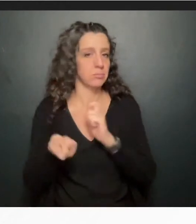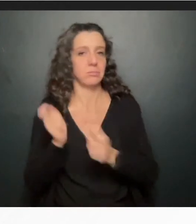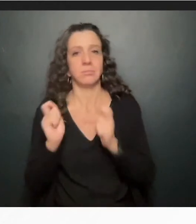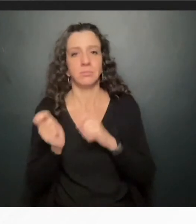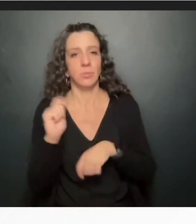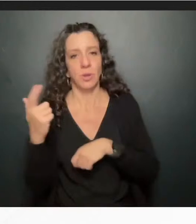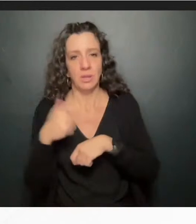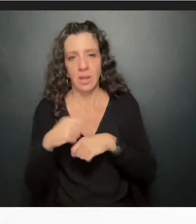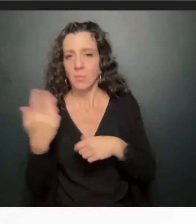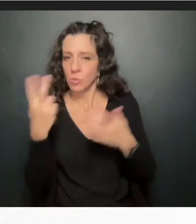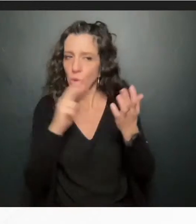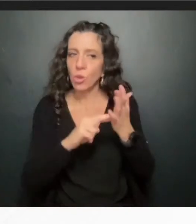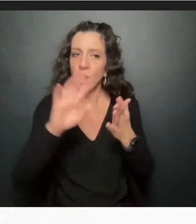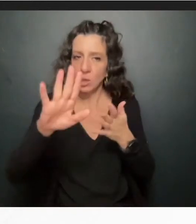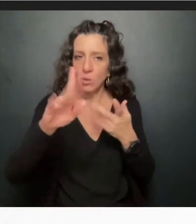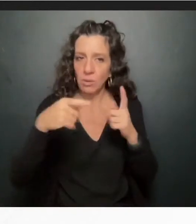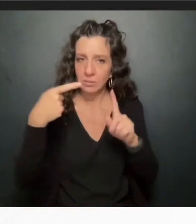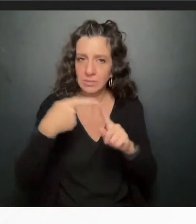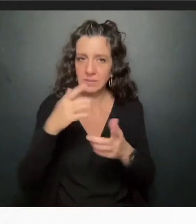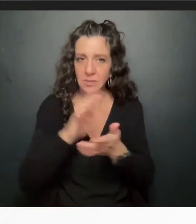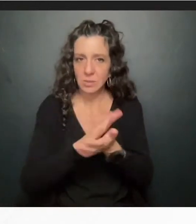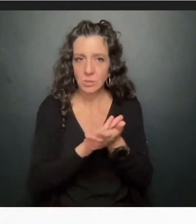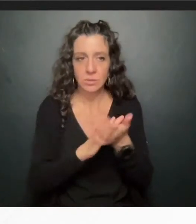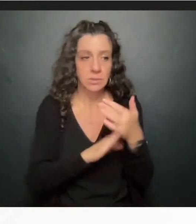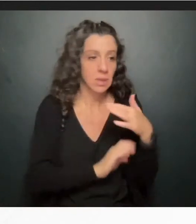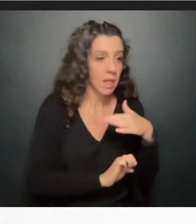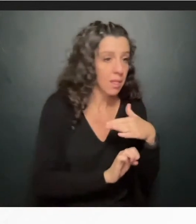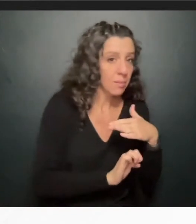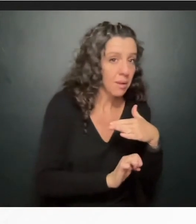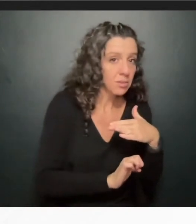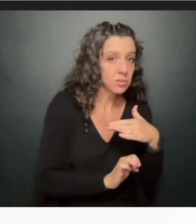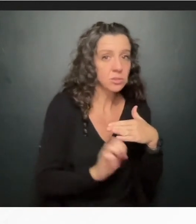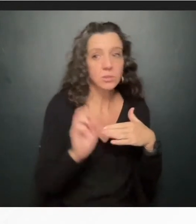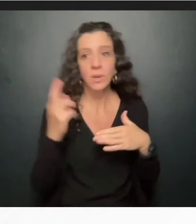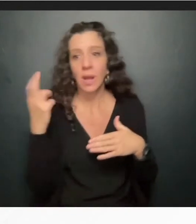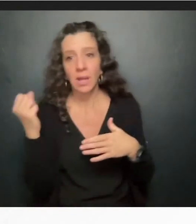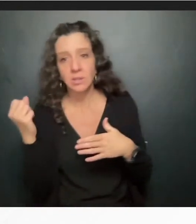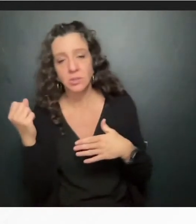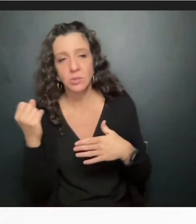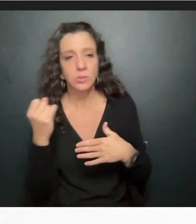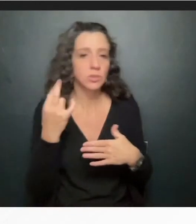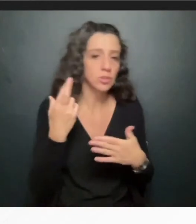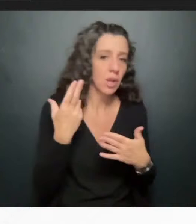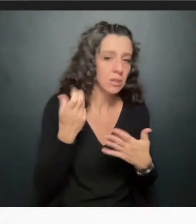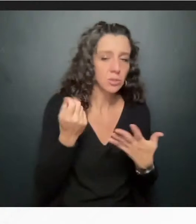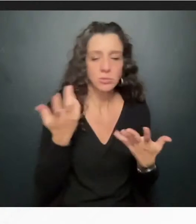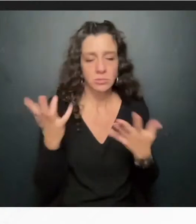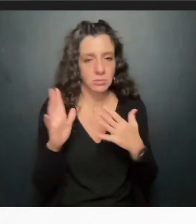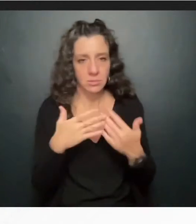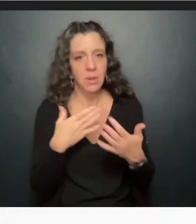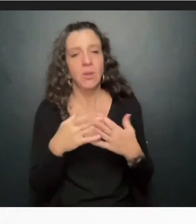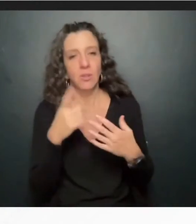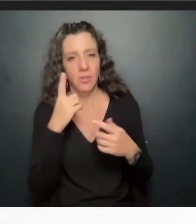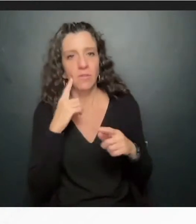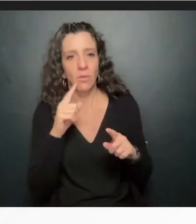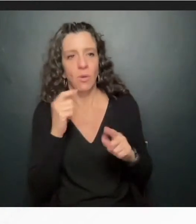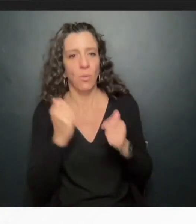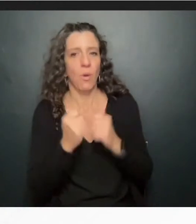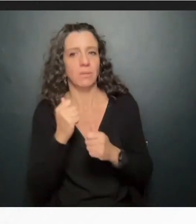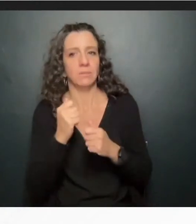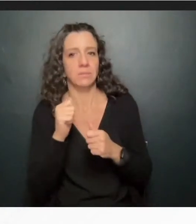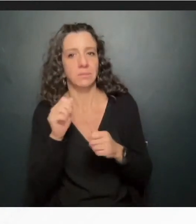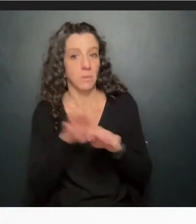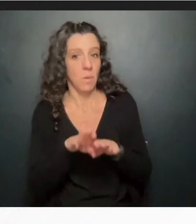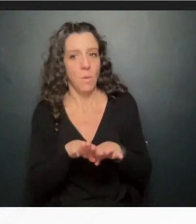refer to your specific school, whether it's an elementary school or high school, junior high, for the status on their school